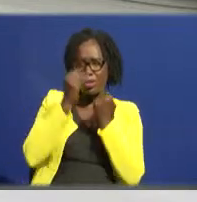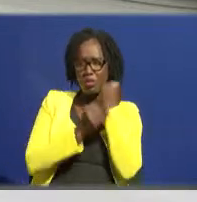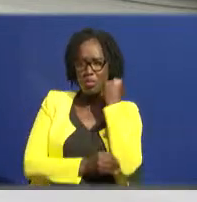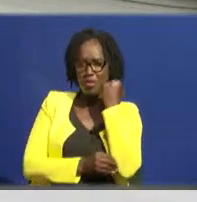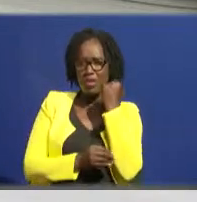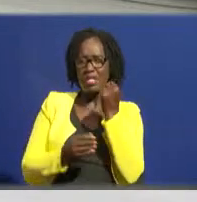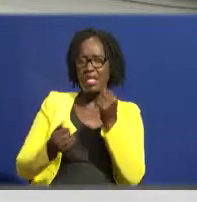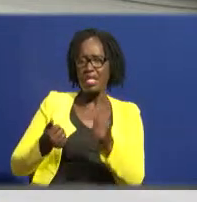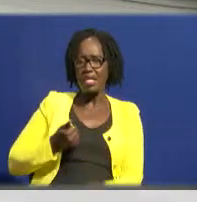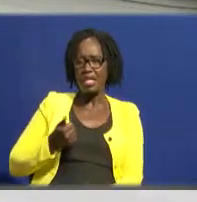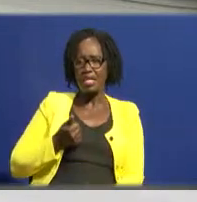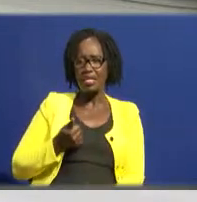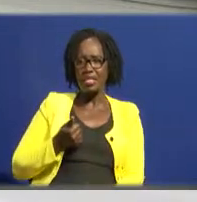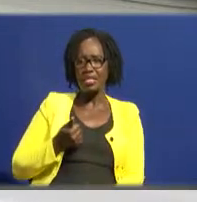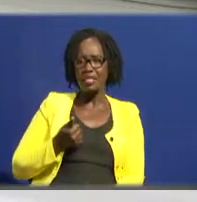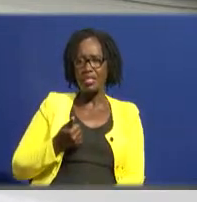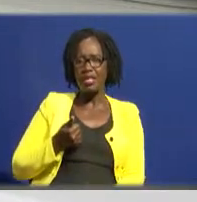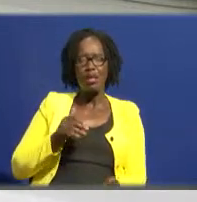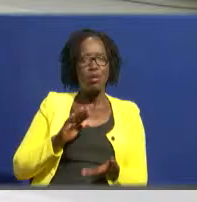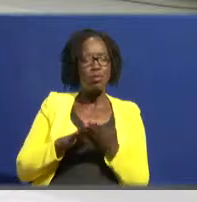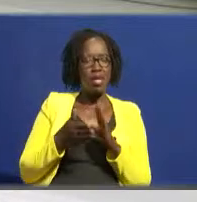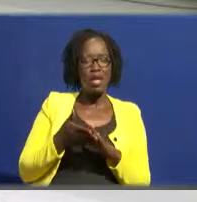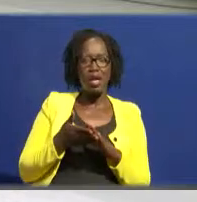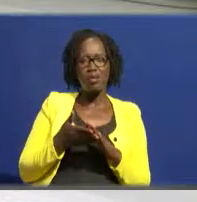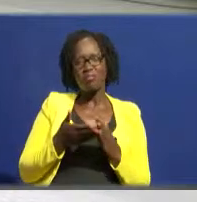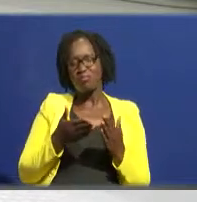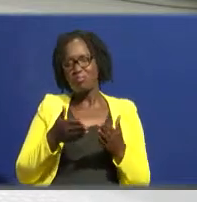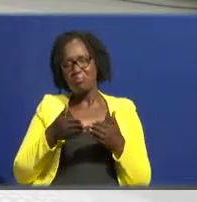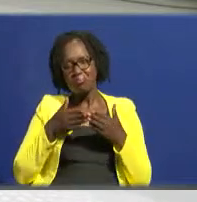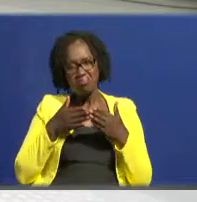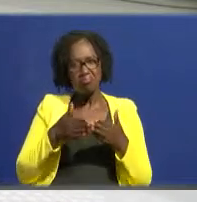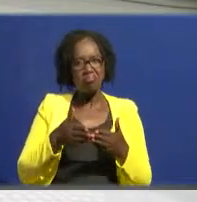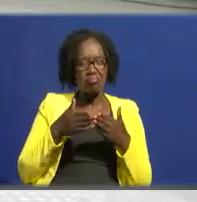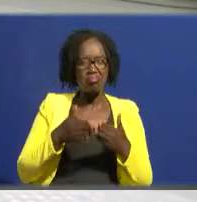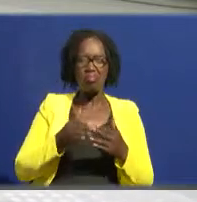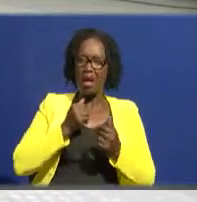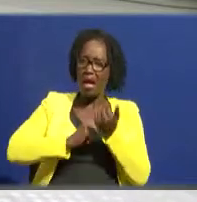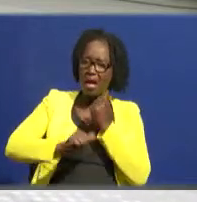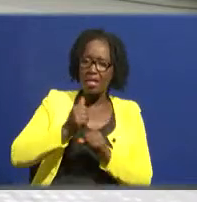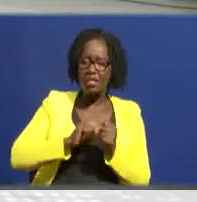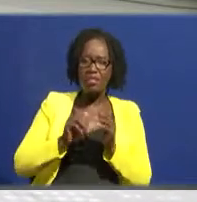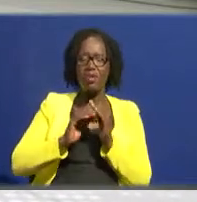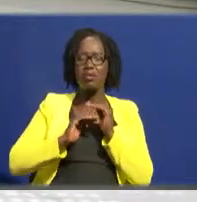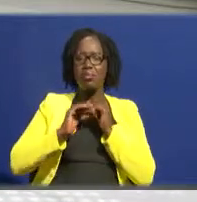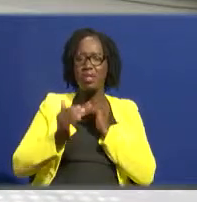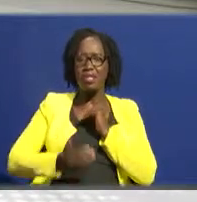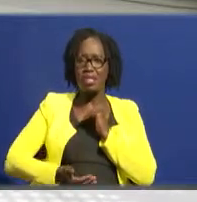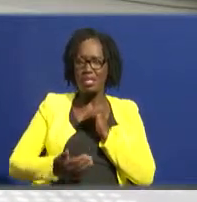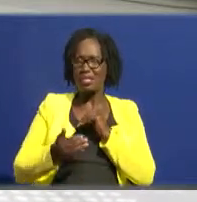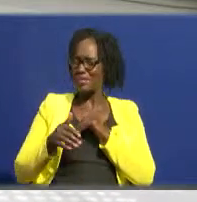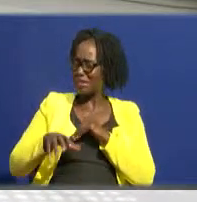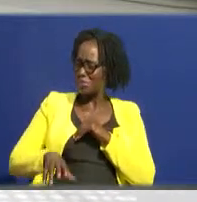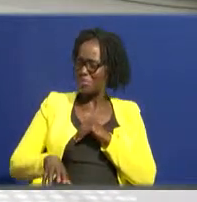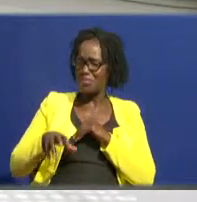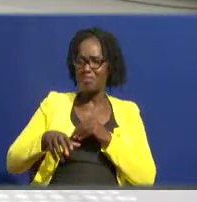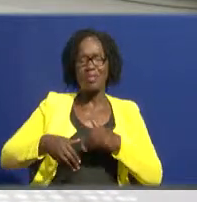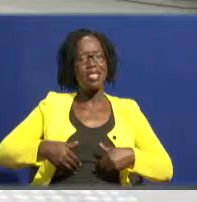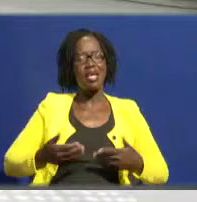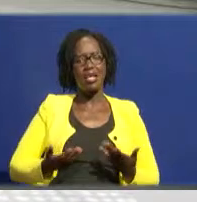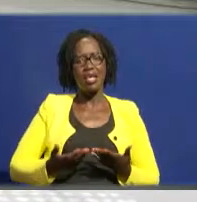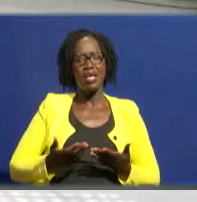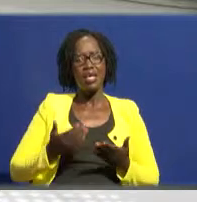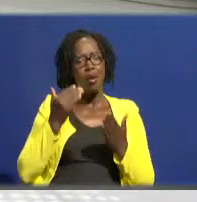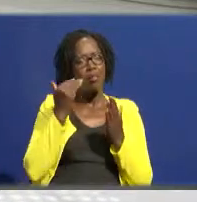our ladies to underage sex and underage pregnancies. I'm looking at